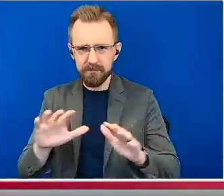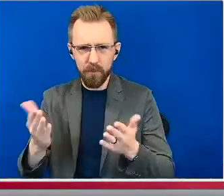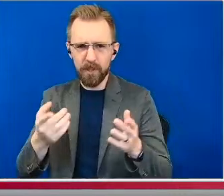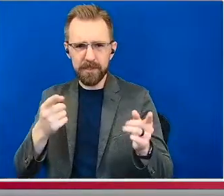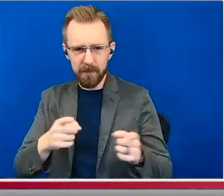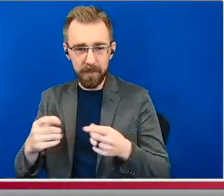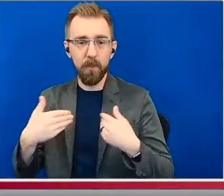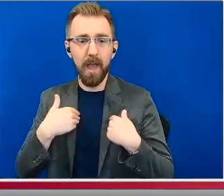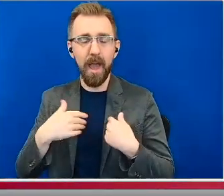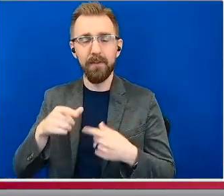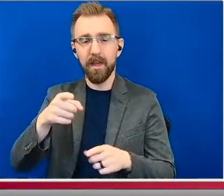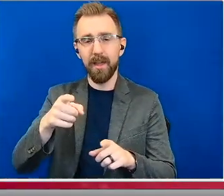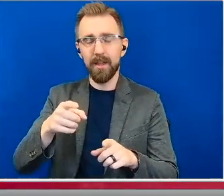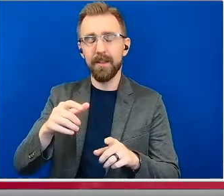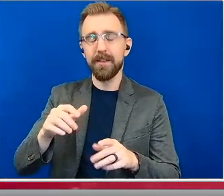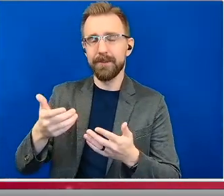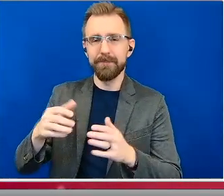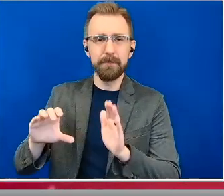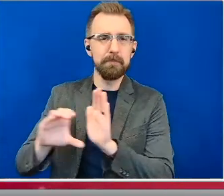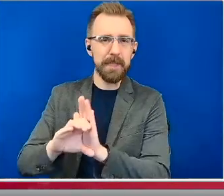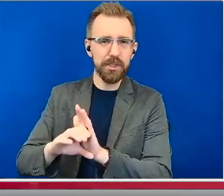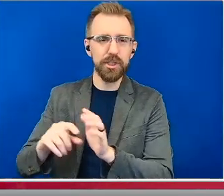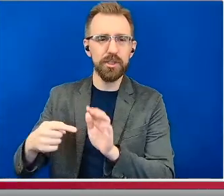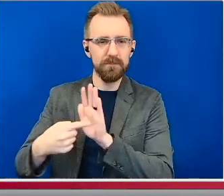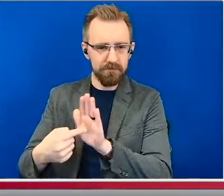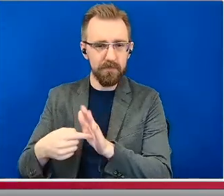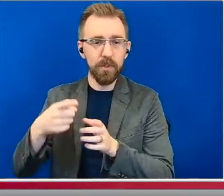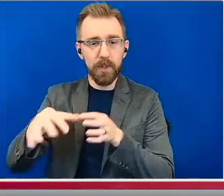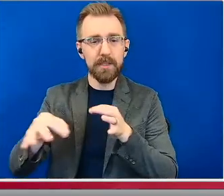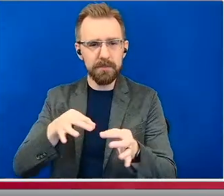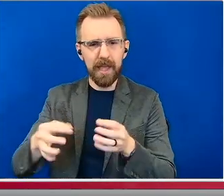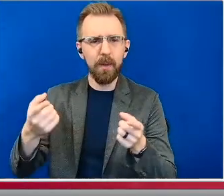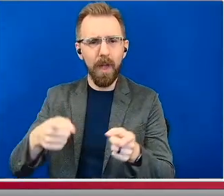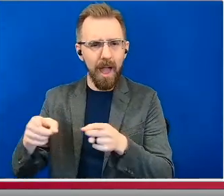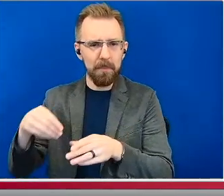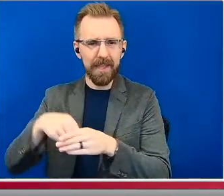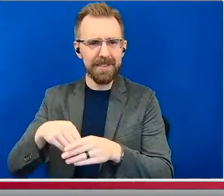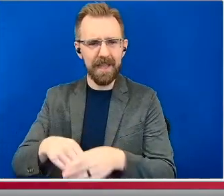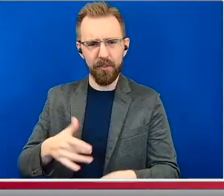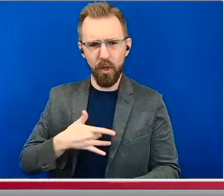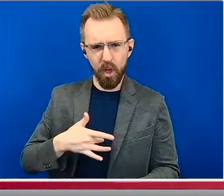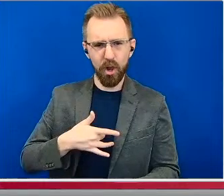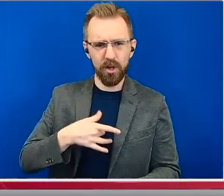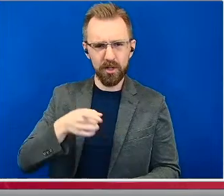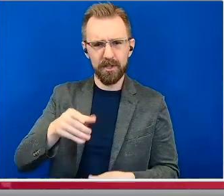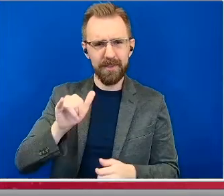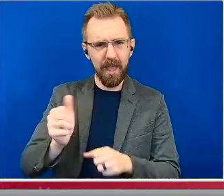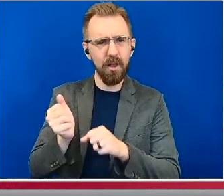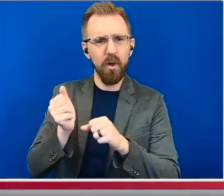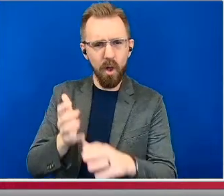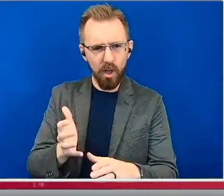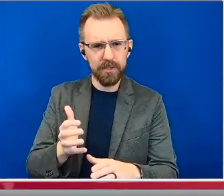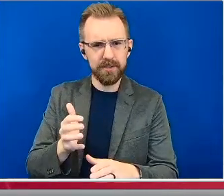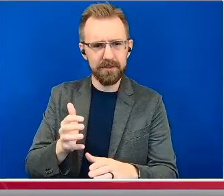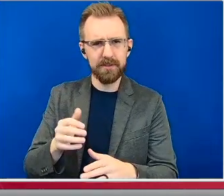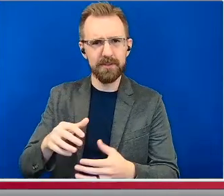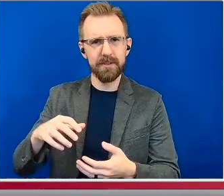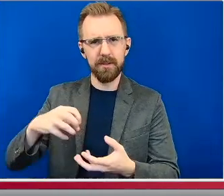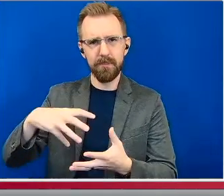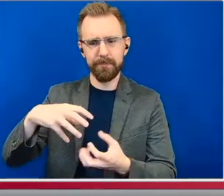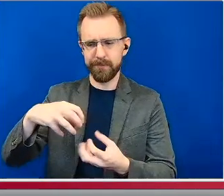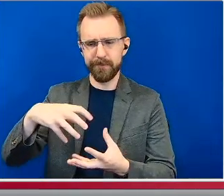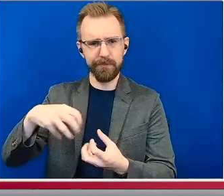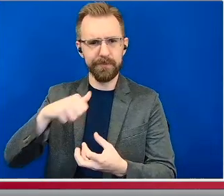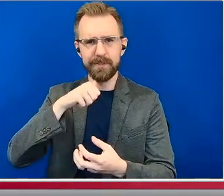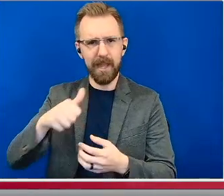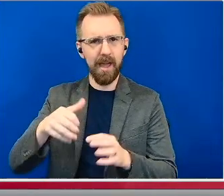want to play while you explain to us what's happening inside the heart that causes it to beat out of sync. What is the